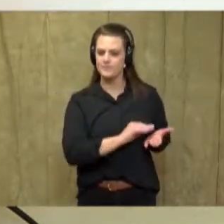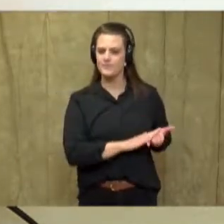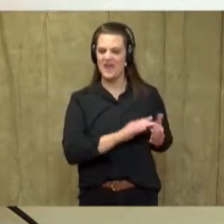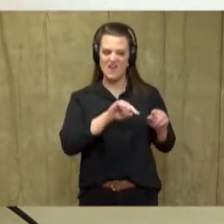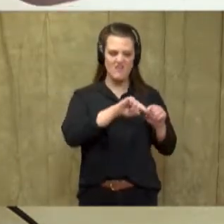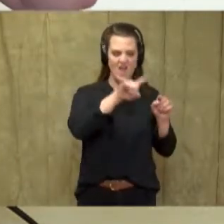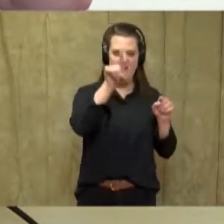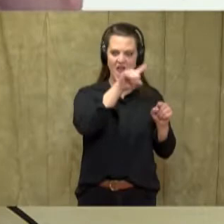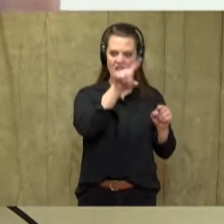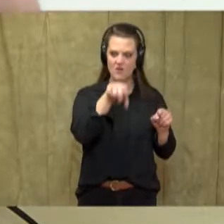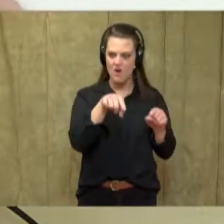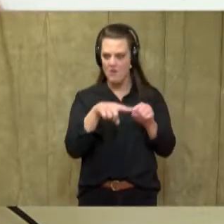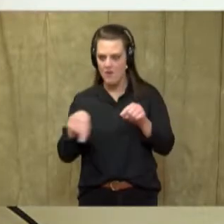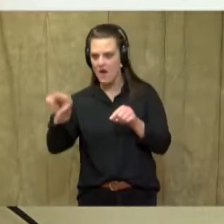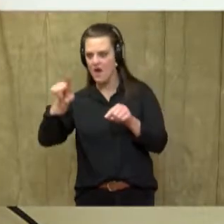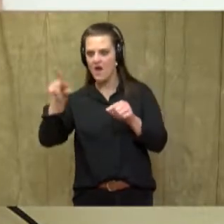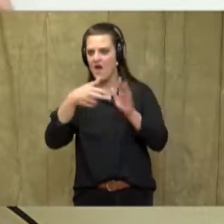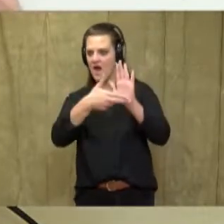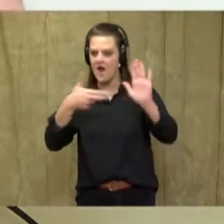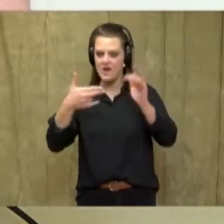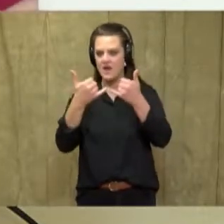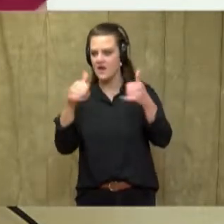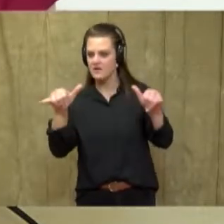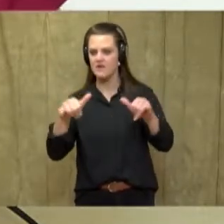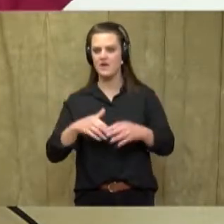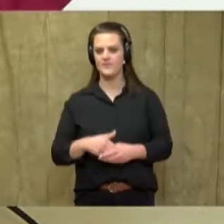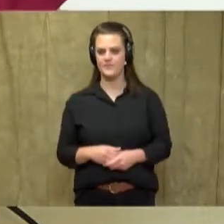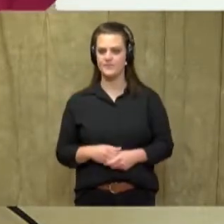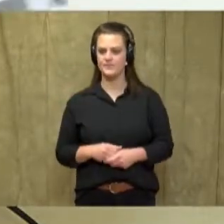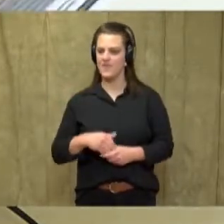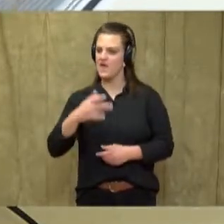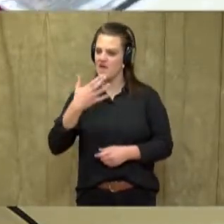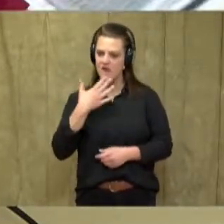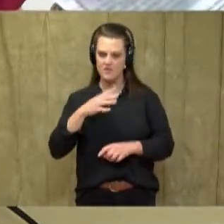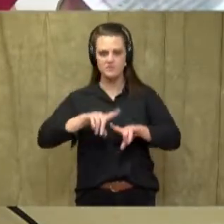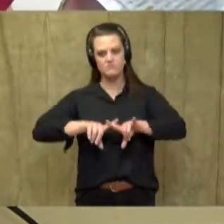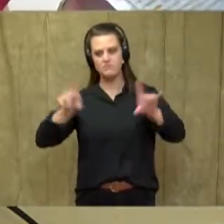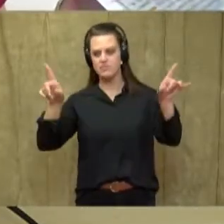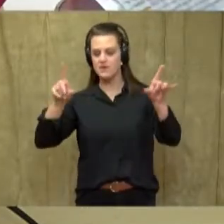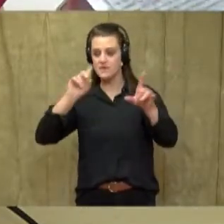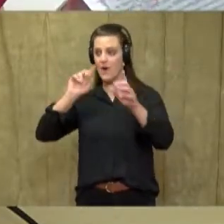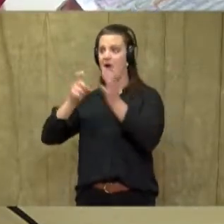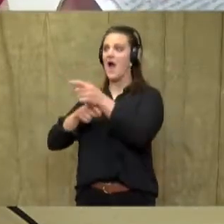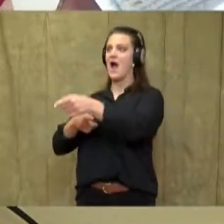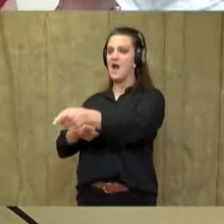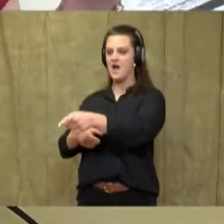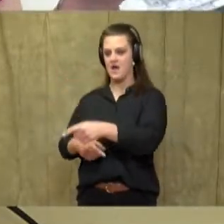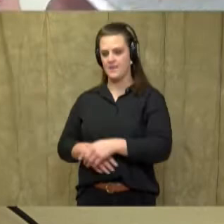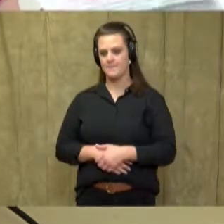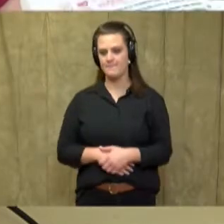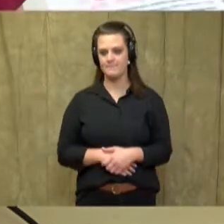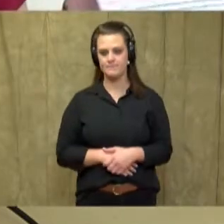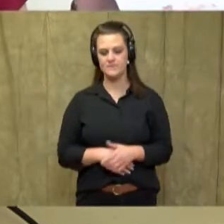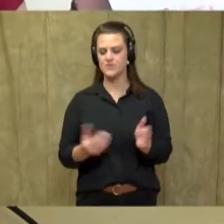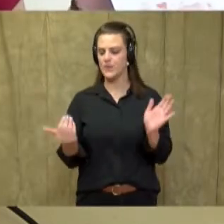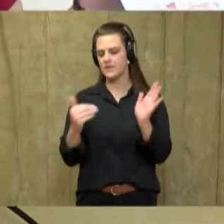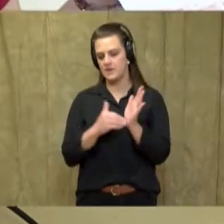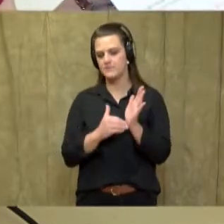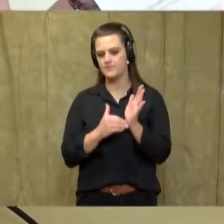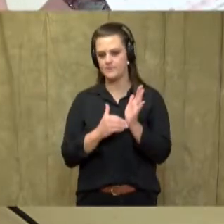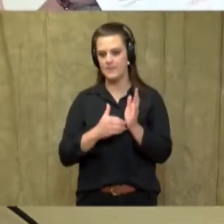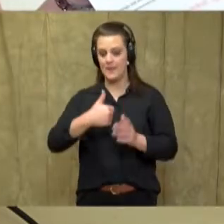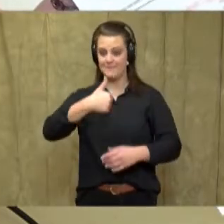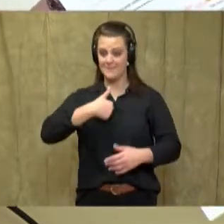arrows everywhere. I have things highlighted. They're in different colors so that things point out to me. Again, I told you